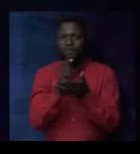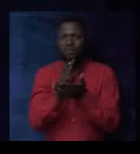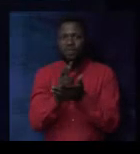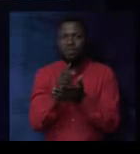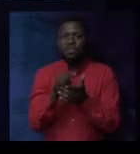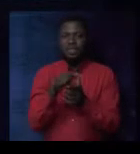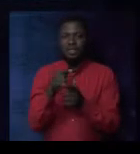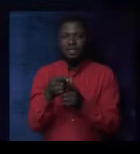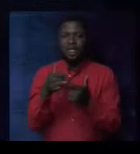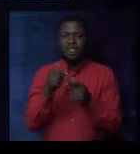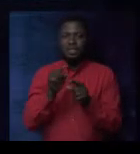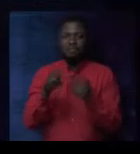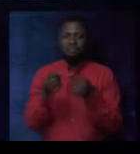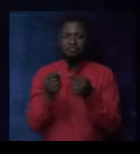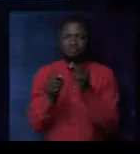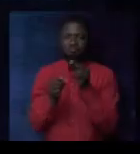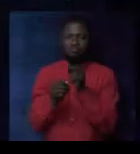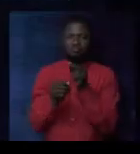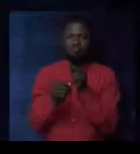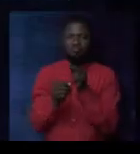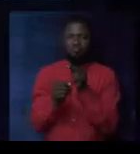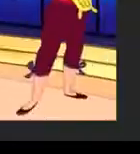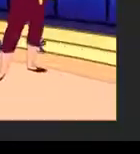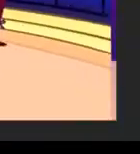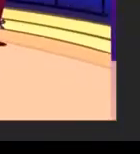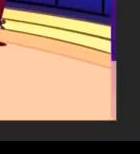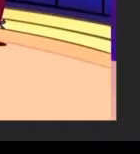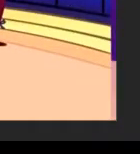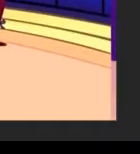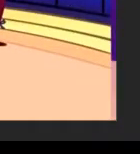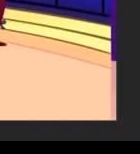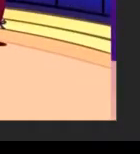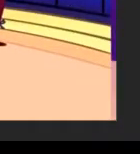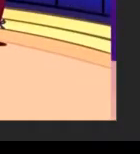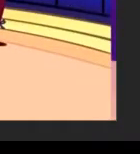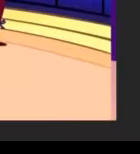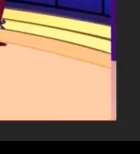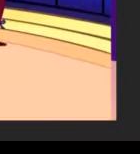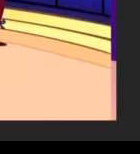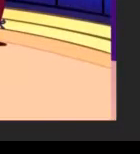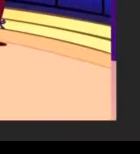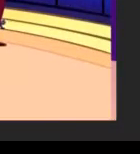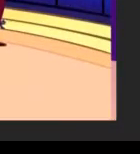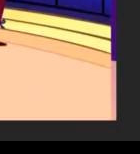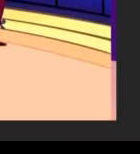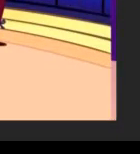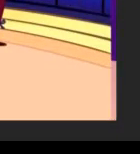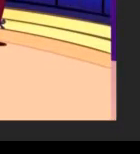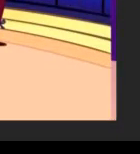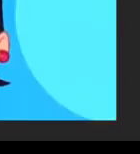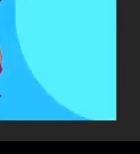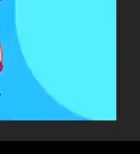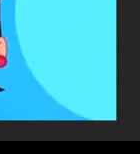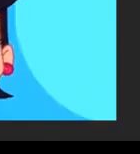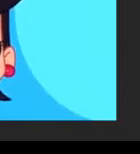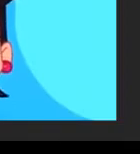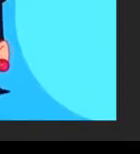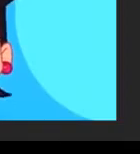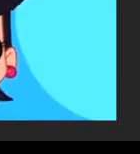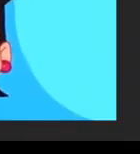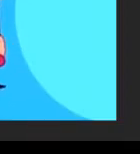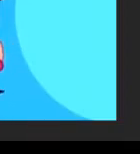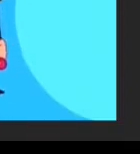video? Then, let's go. You heard the word buzzing all around.